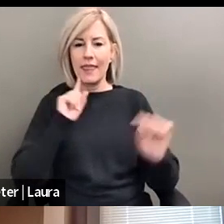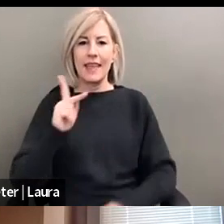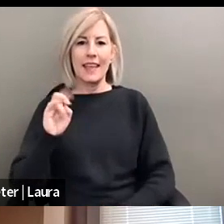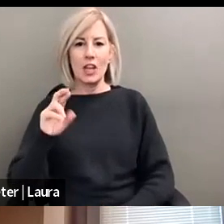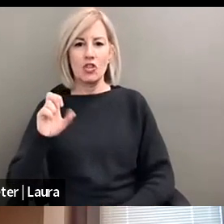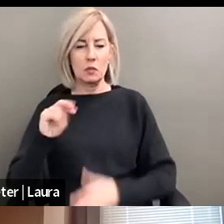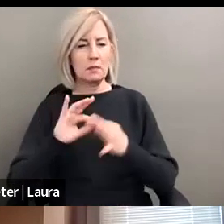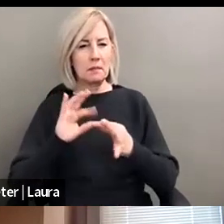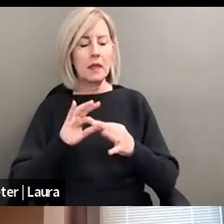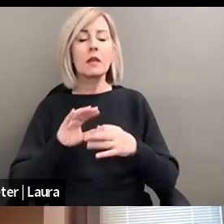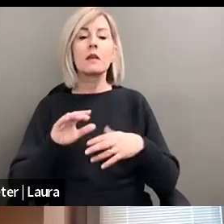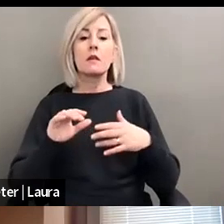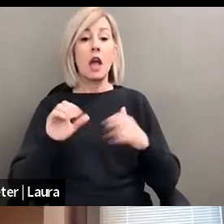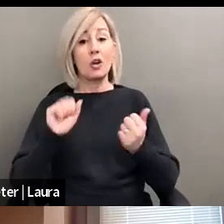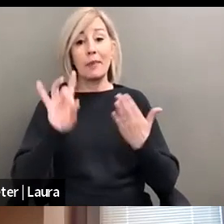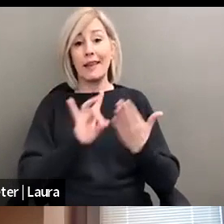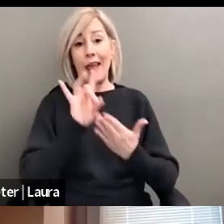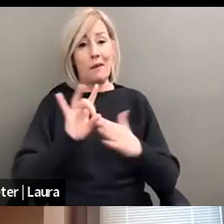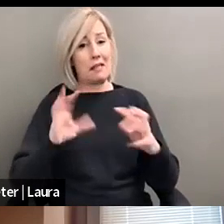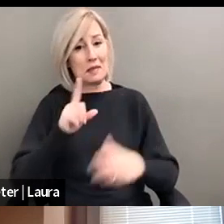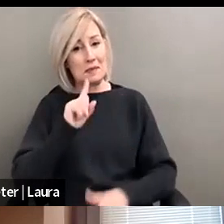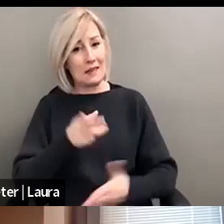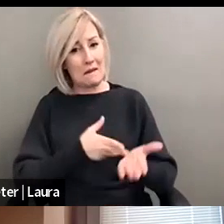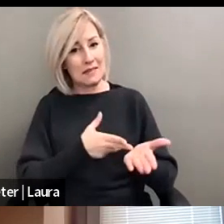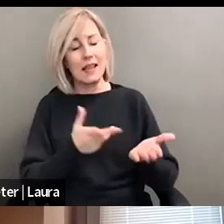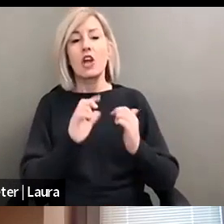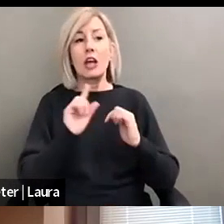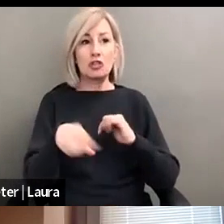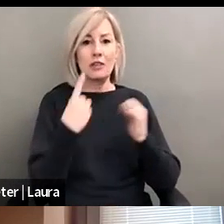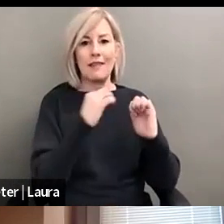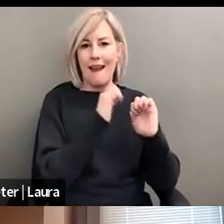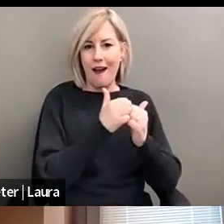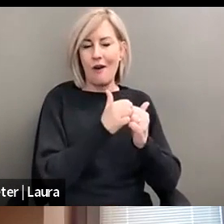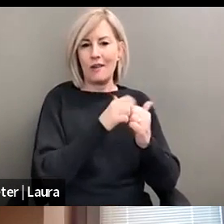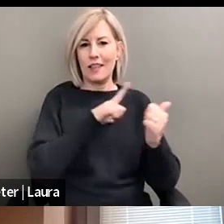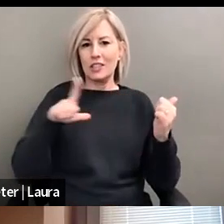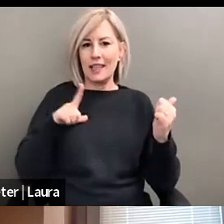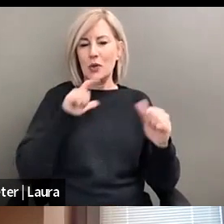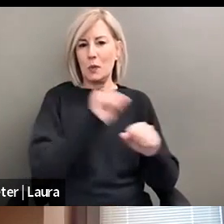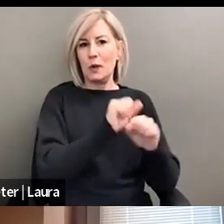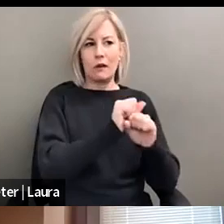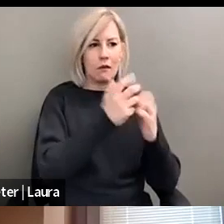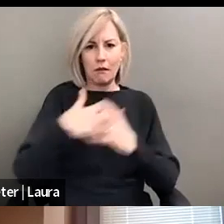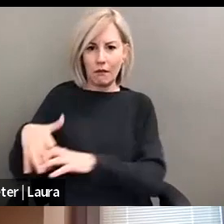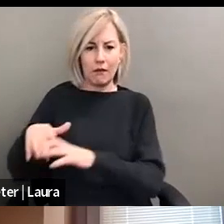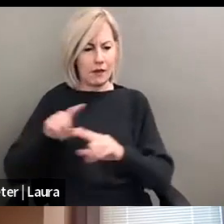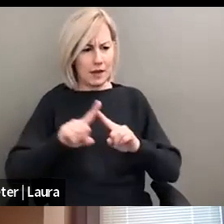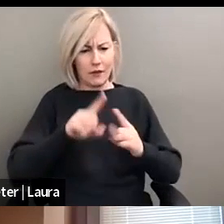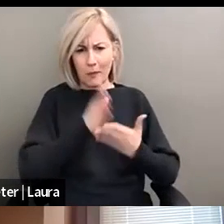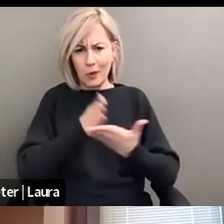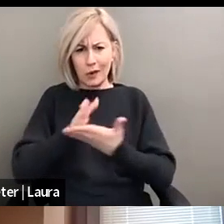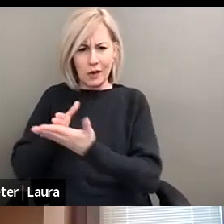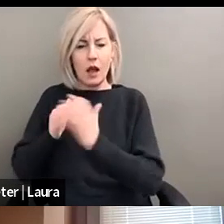to, this could be an 8-hour class on just how legislation works and all the different nuances and how